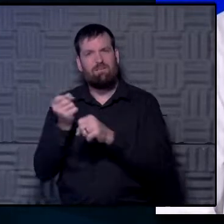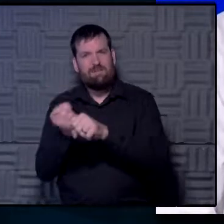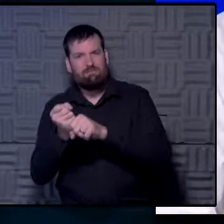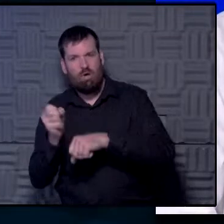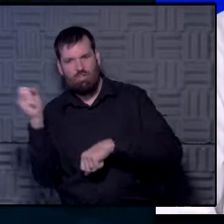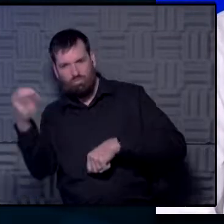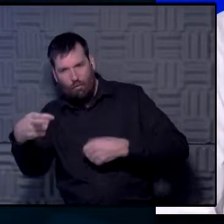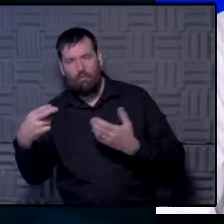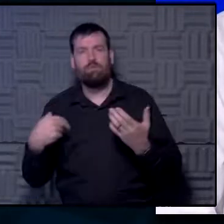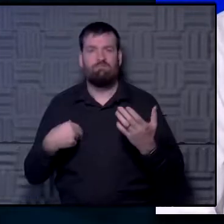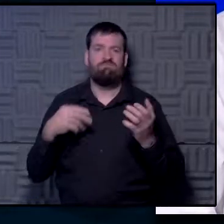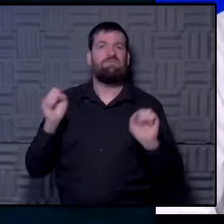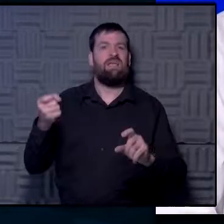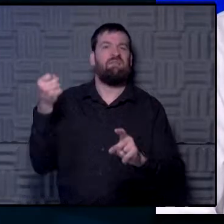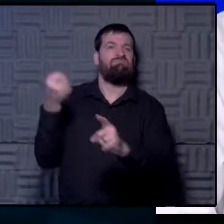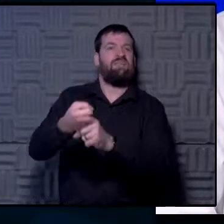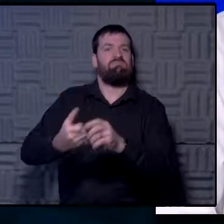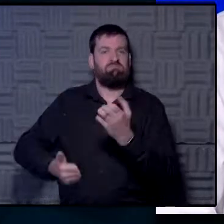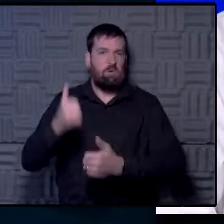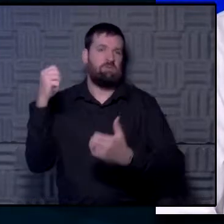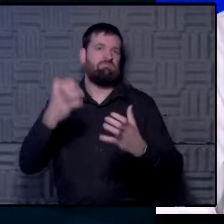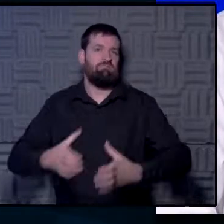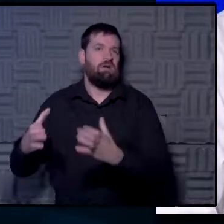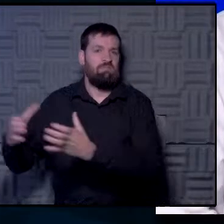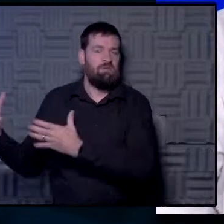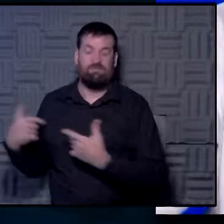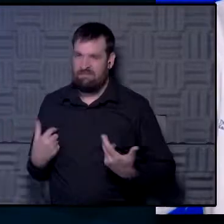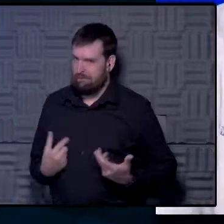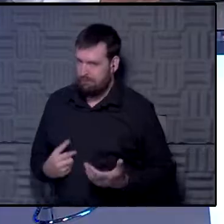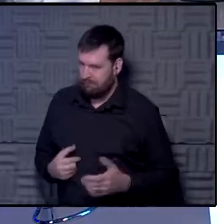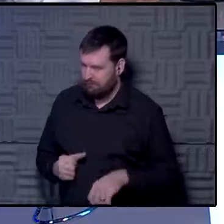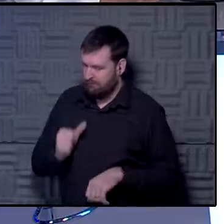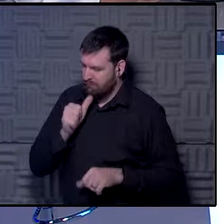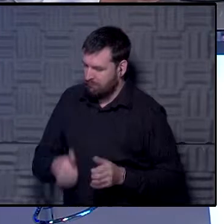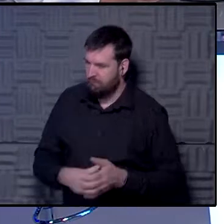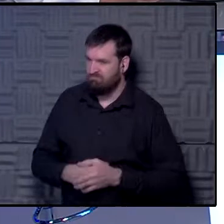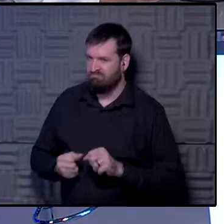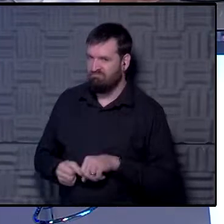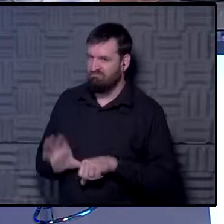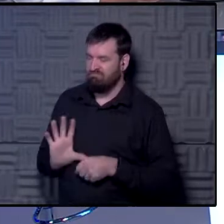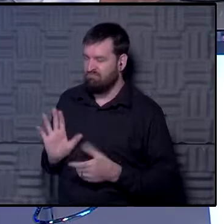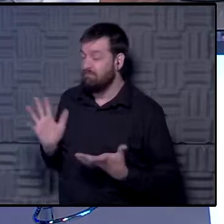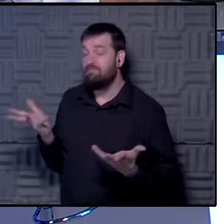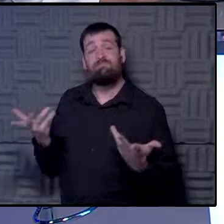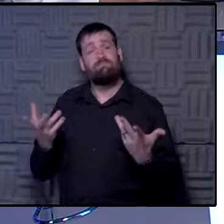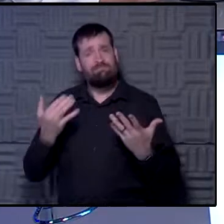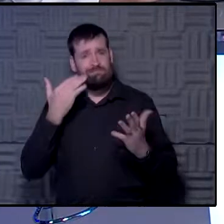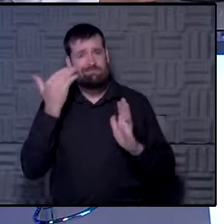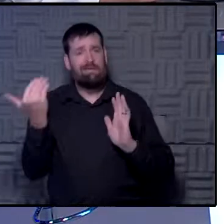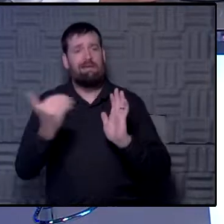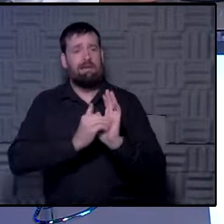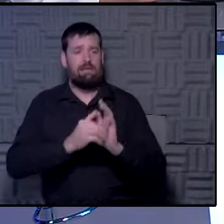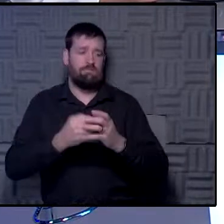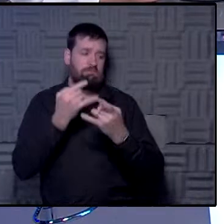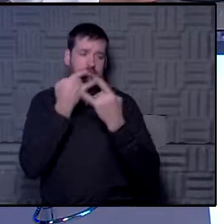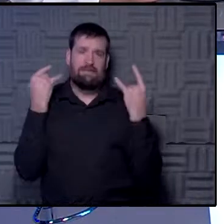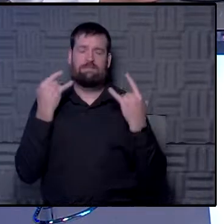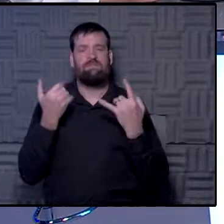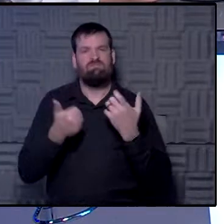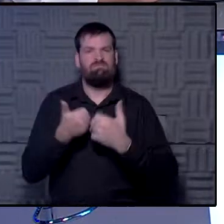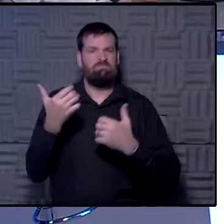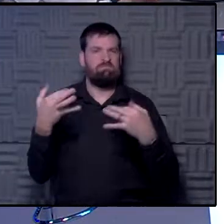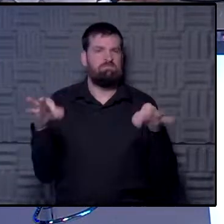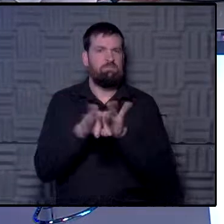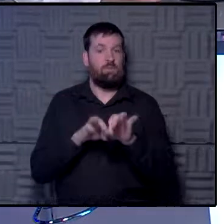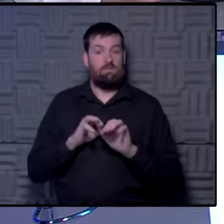I can hit most of the trick-or-treat buckets. No, I Absolutely. can't, not at all. Go ahead. Yeah, I think, again, the mask is going to be important for the person